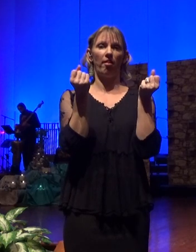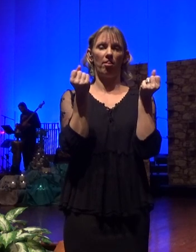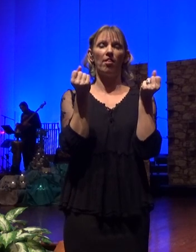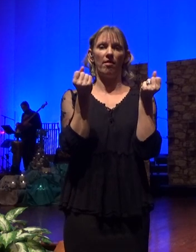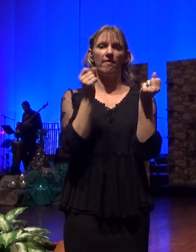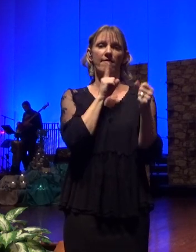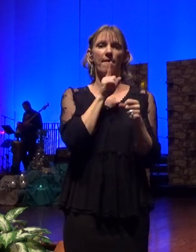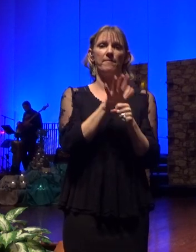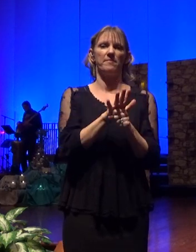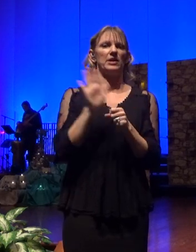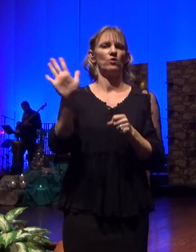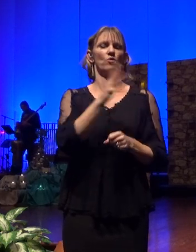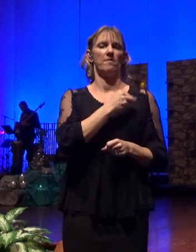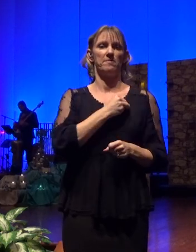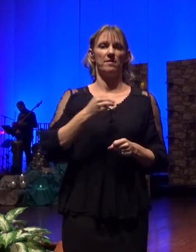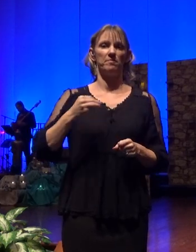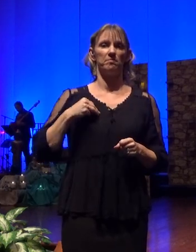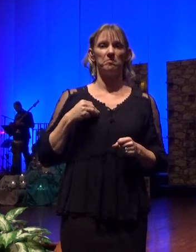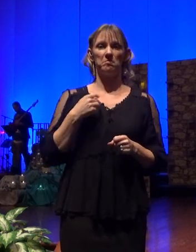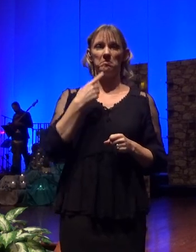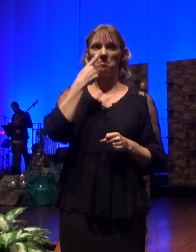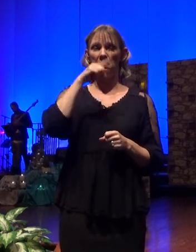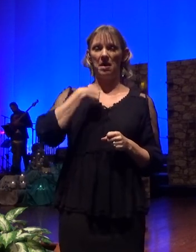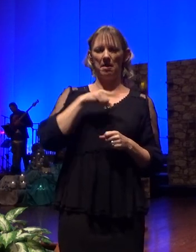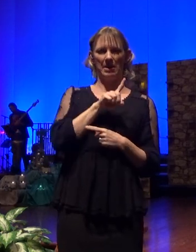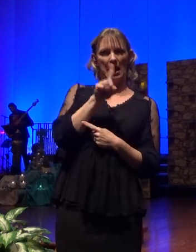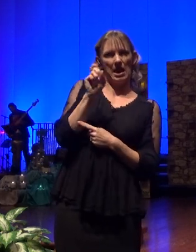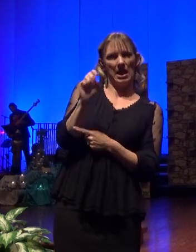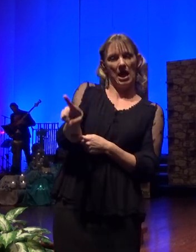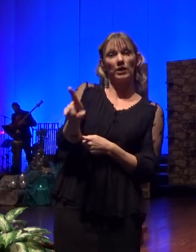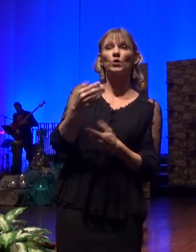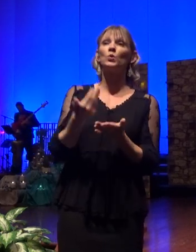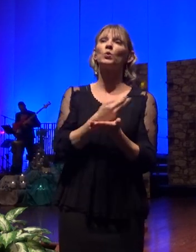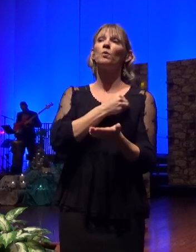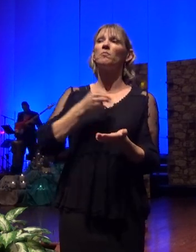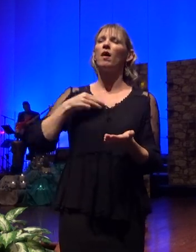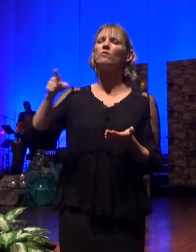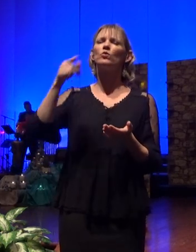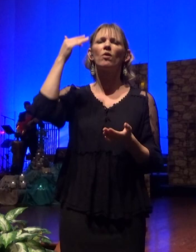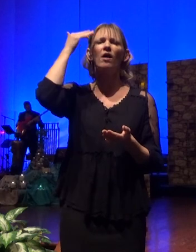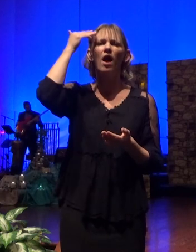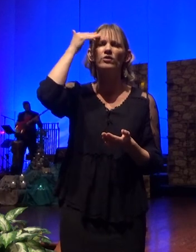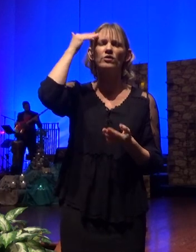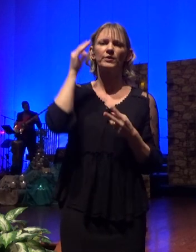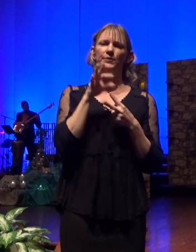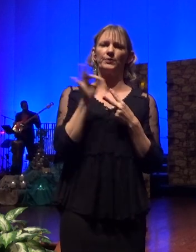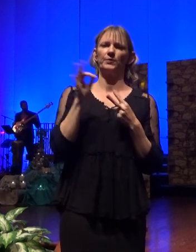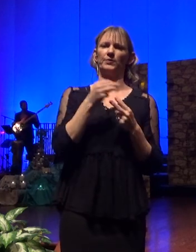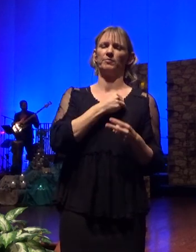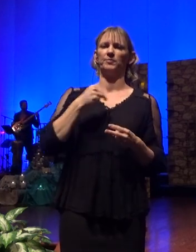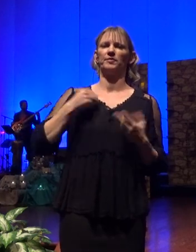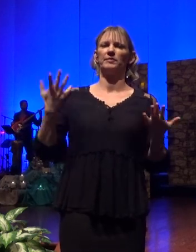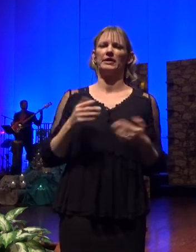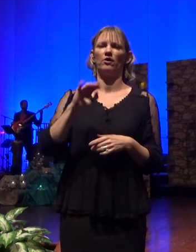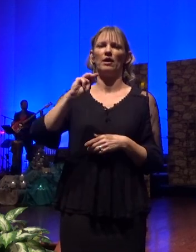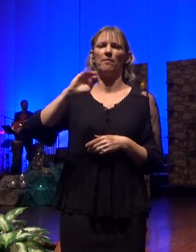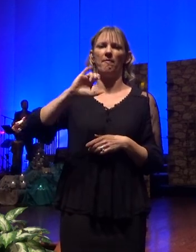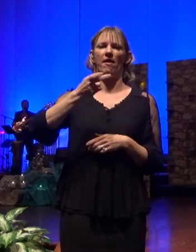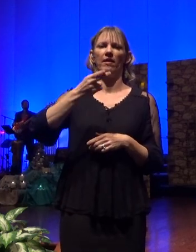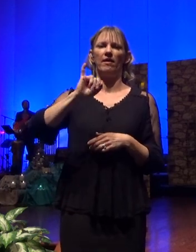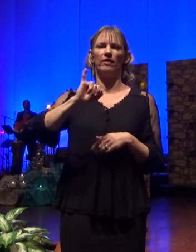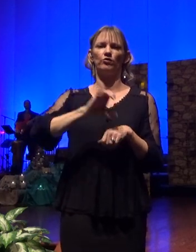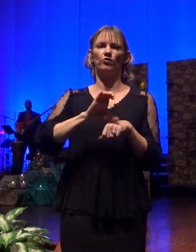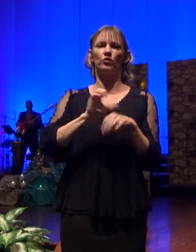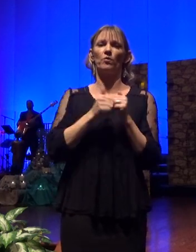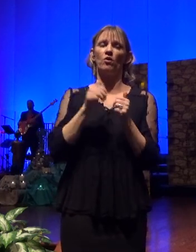your membership. So I'd like to ask you this question. New members, do you consciously choose membership here at Mile High Church with all the